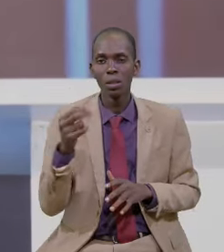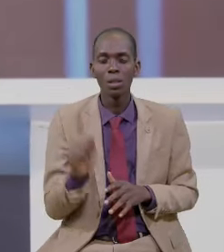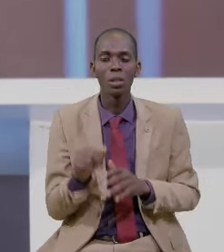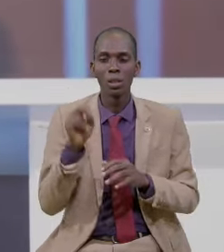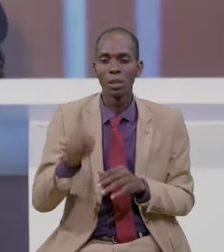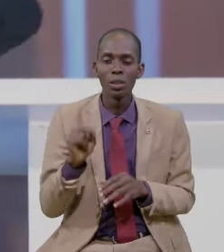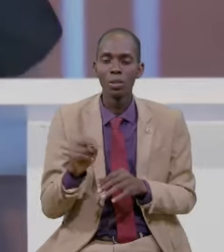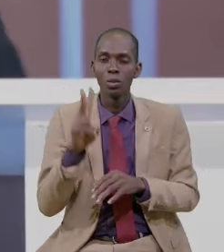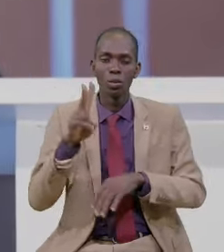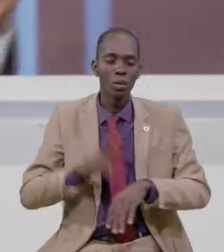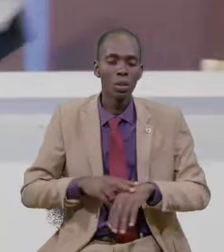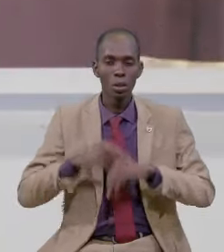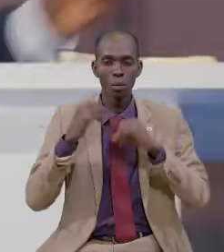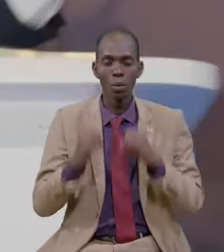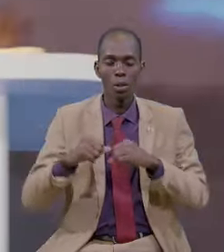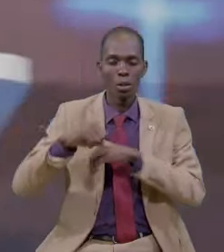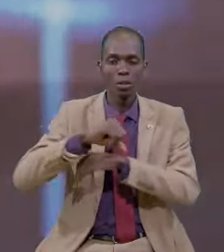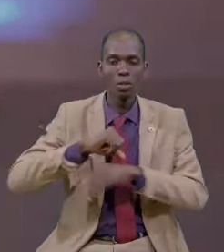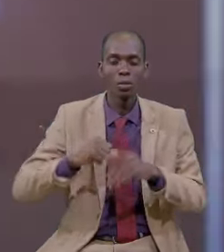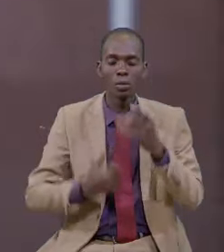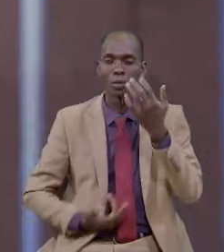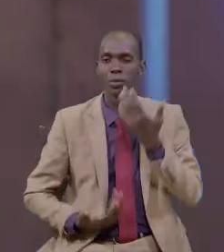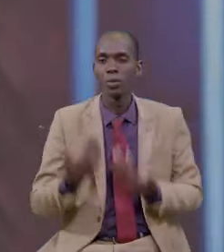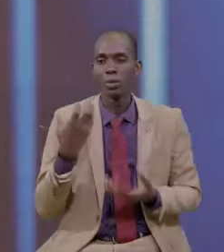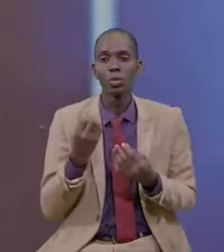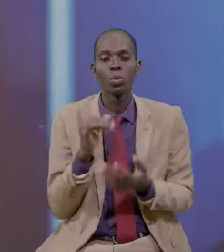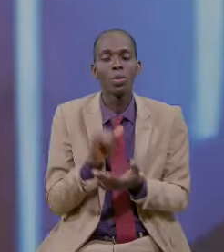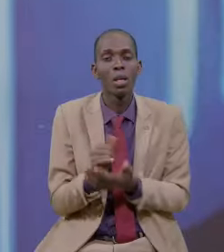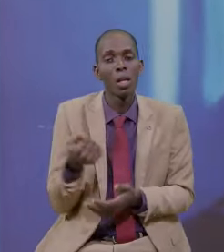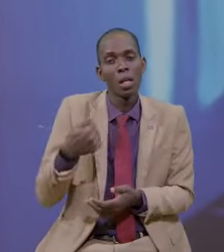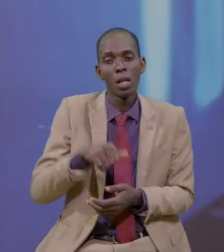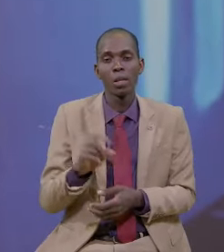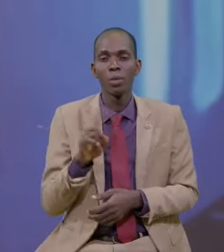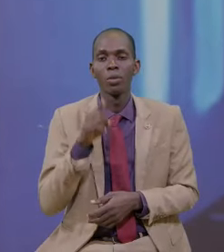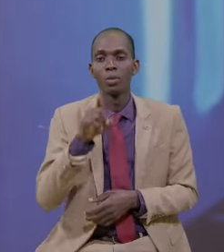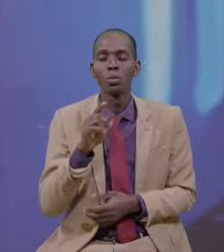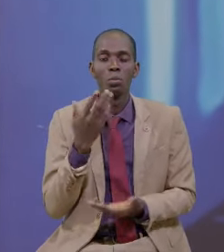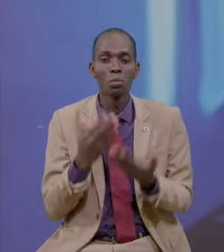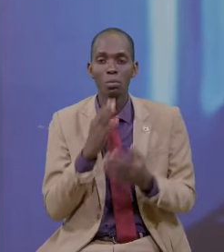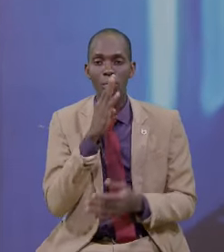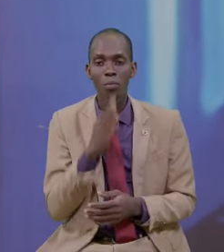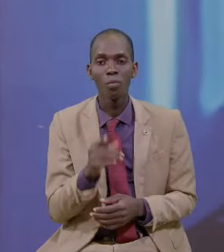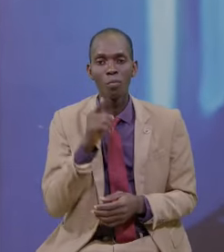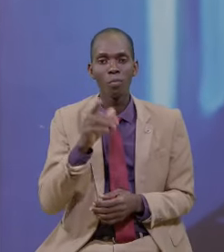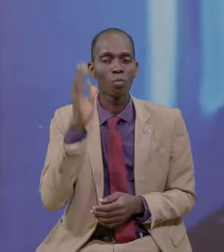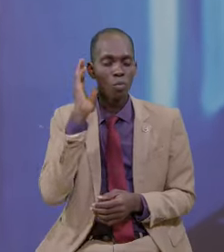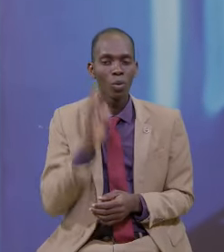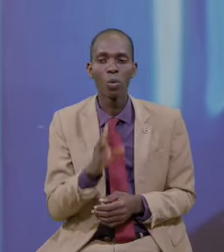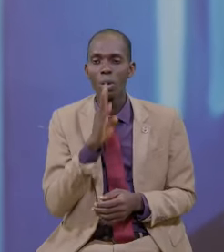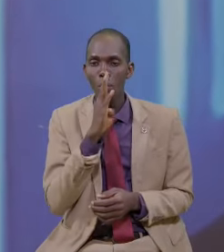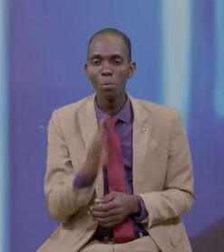Holy Ghost, so that anywhere you are, you will be as victorious, as